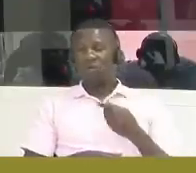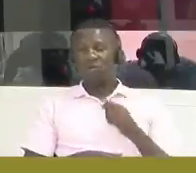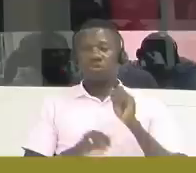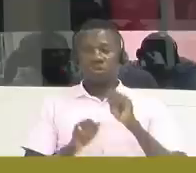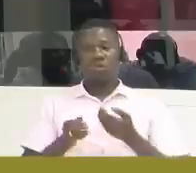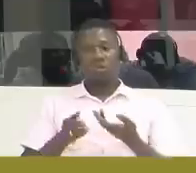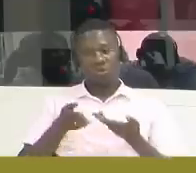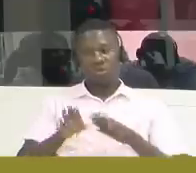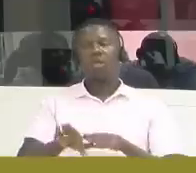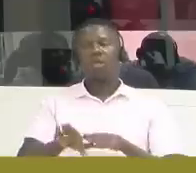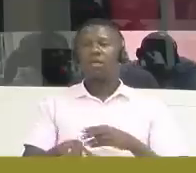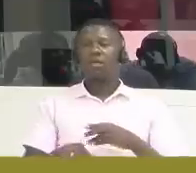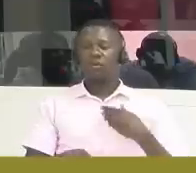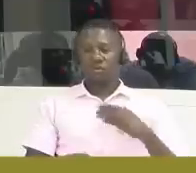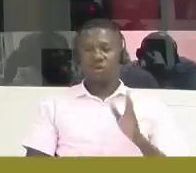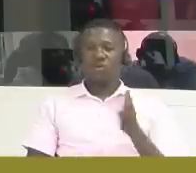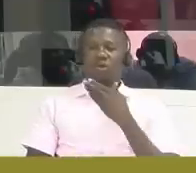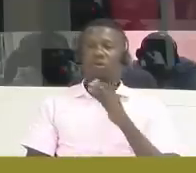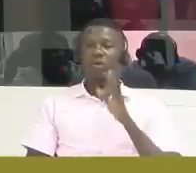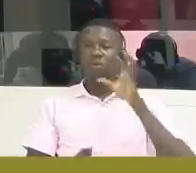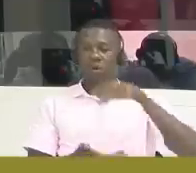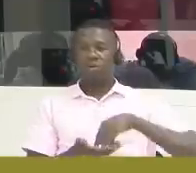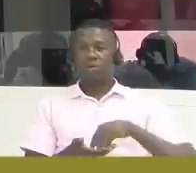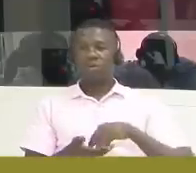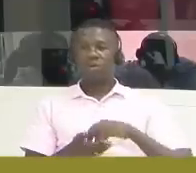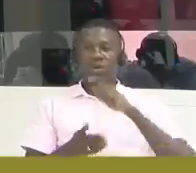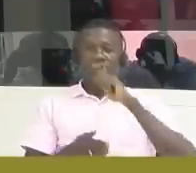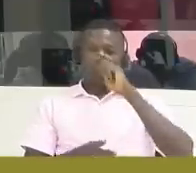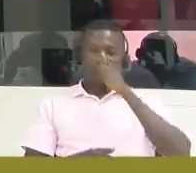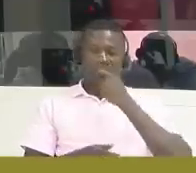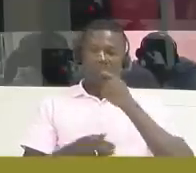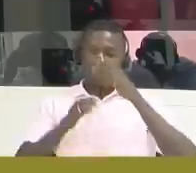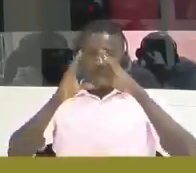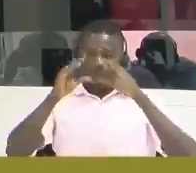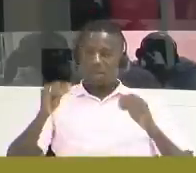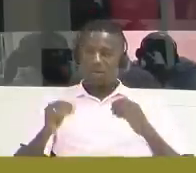to the dead house to see, pay my respect.